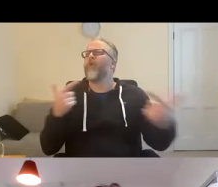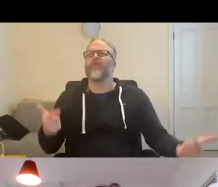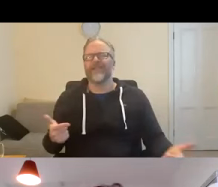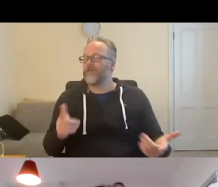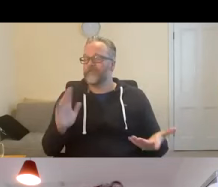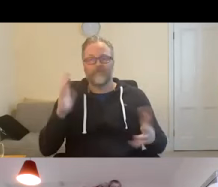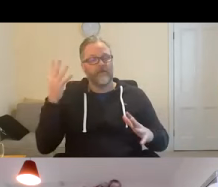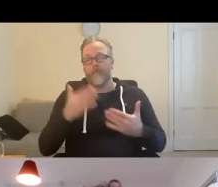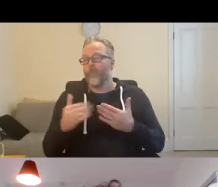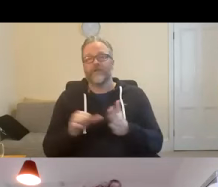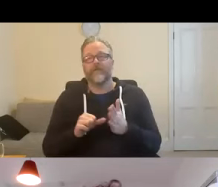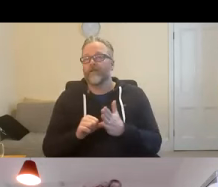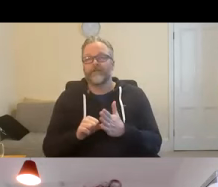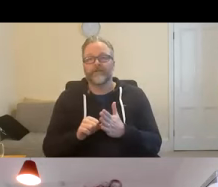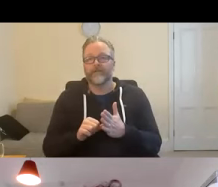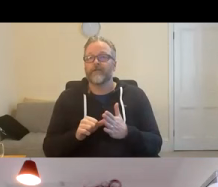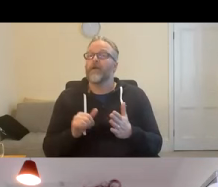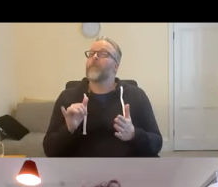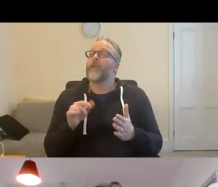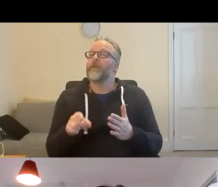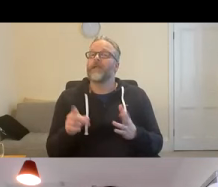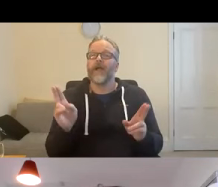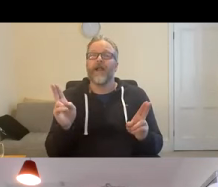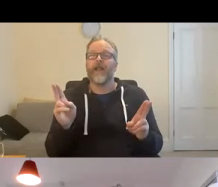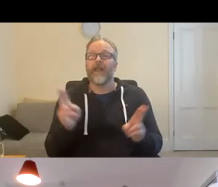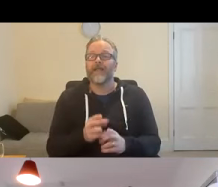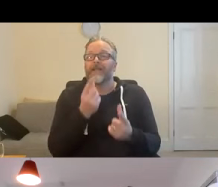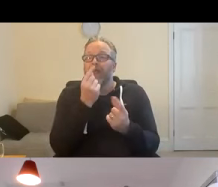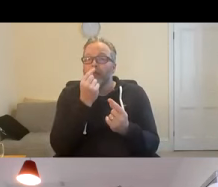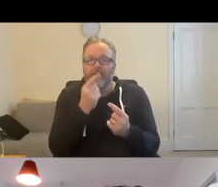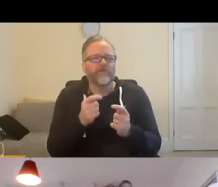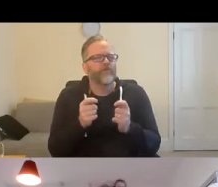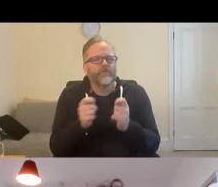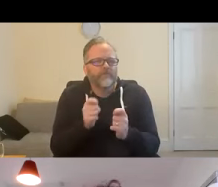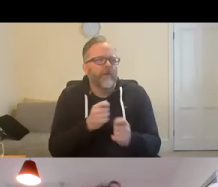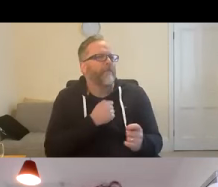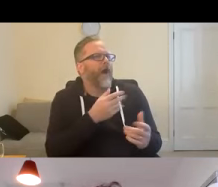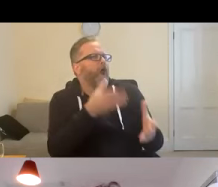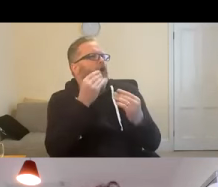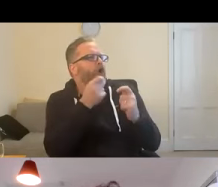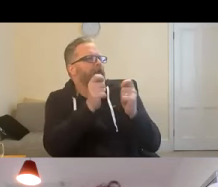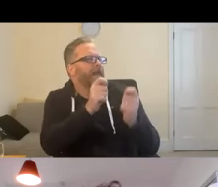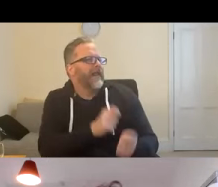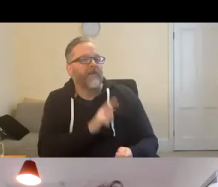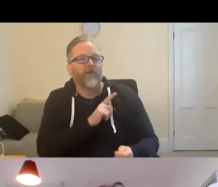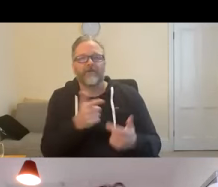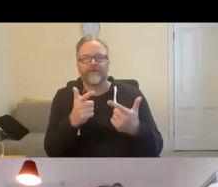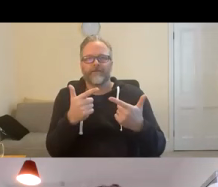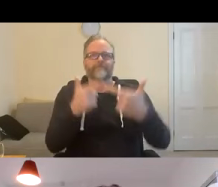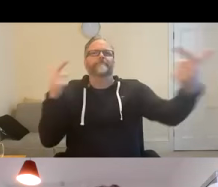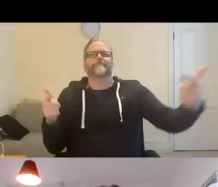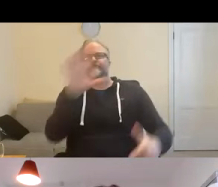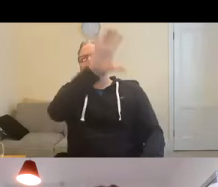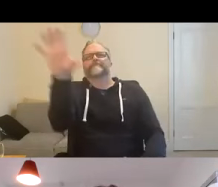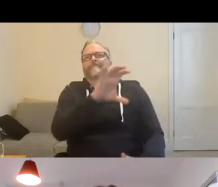been a challenge for them. And they might have had less capability for tailored learning given the remote delivery. And it was this,